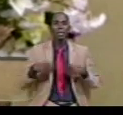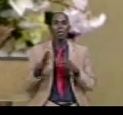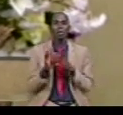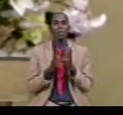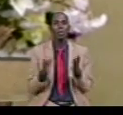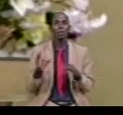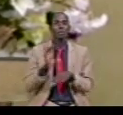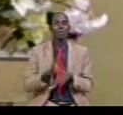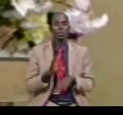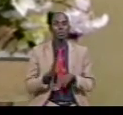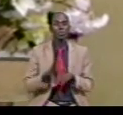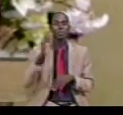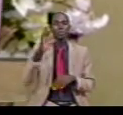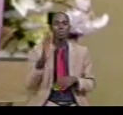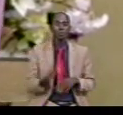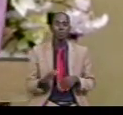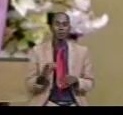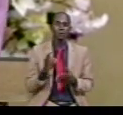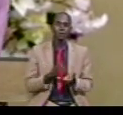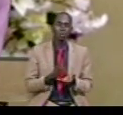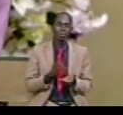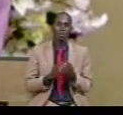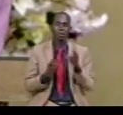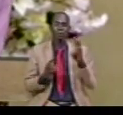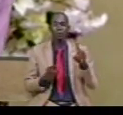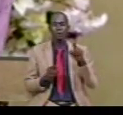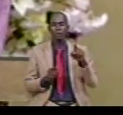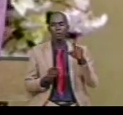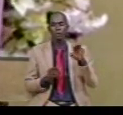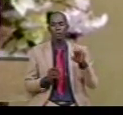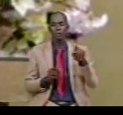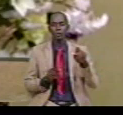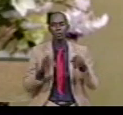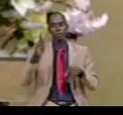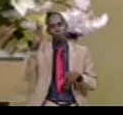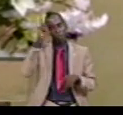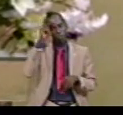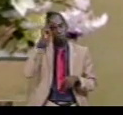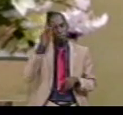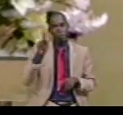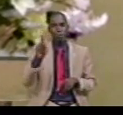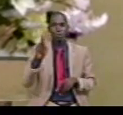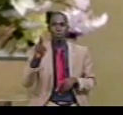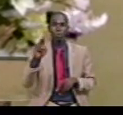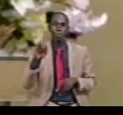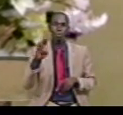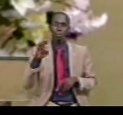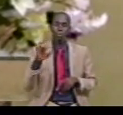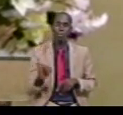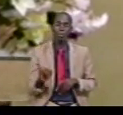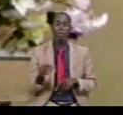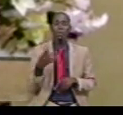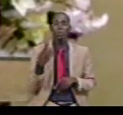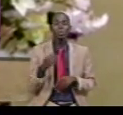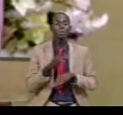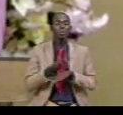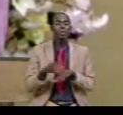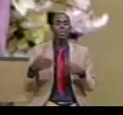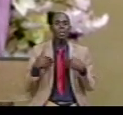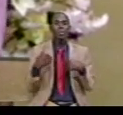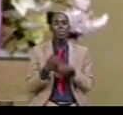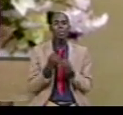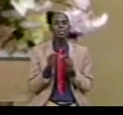Pastor Dr. William Folorunsho Kumuyi, the ministry has made a significant